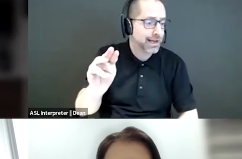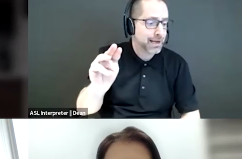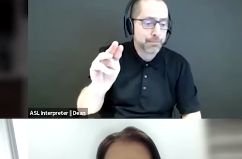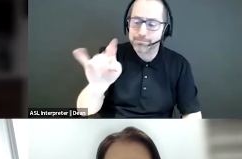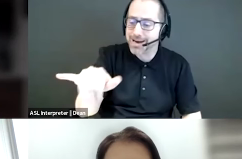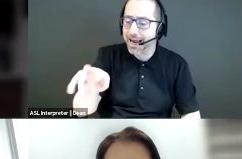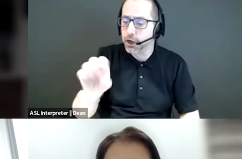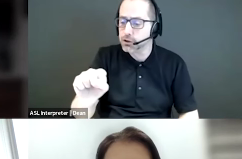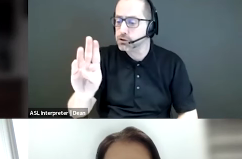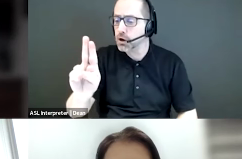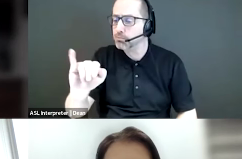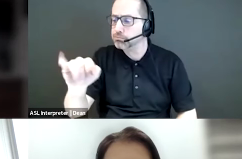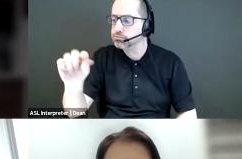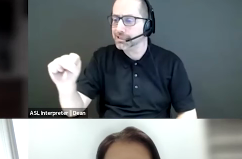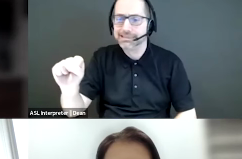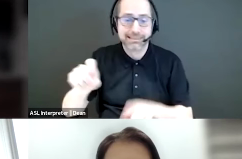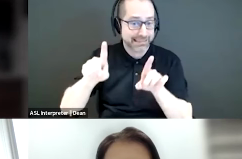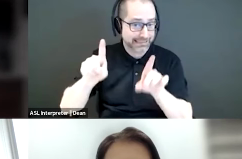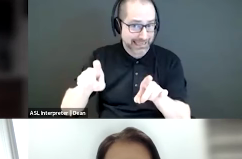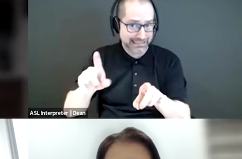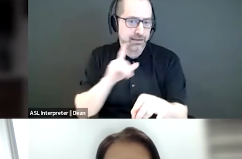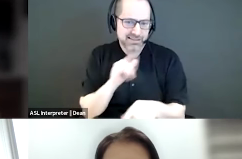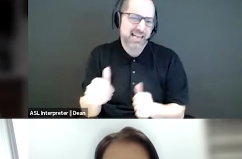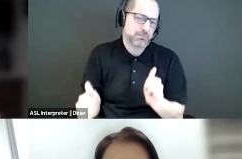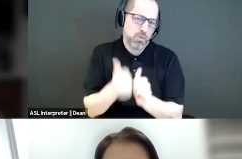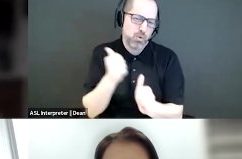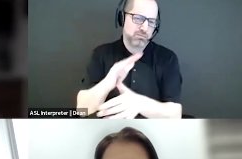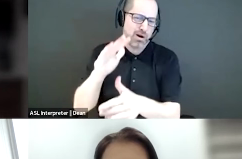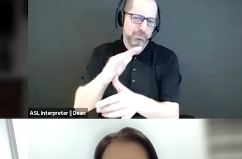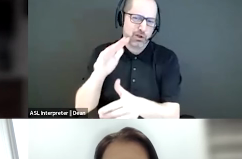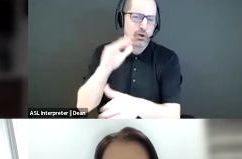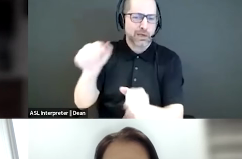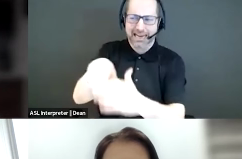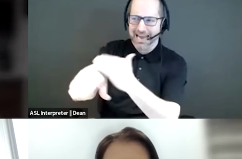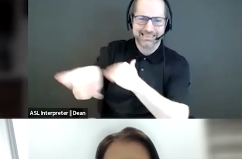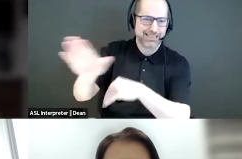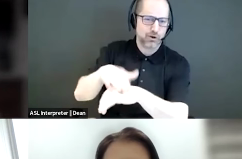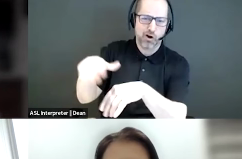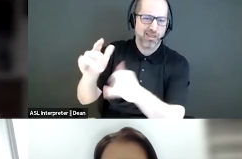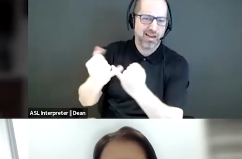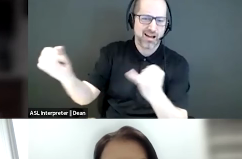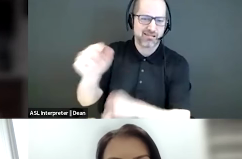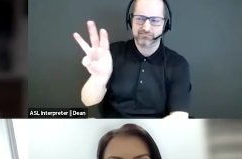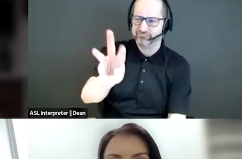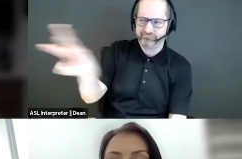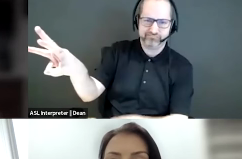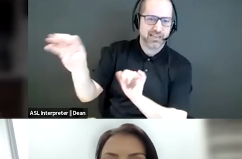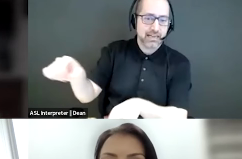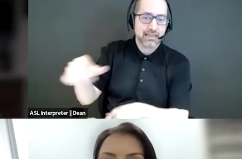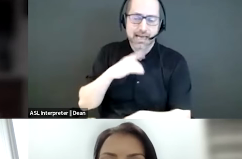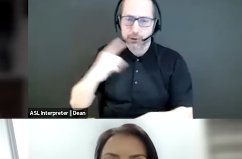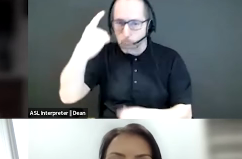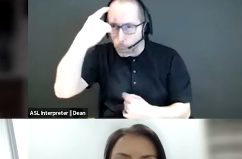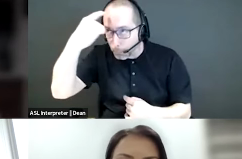can access it online. And Myers-Briggs assesses your psychological preferences, so you